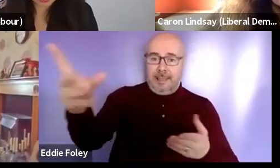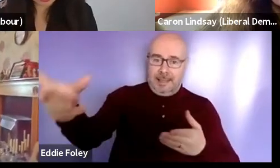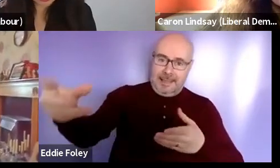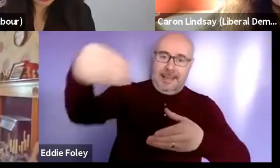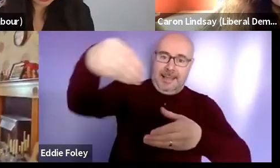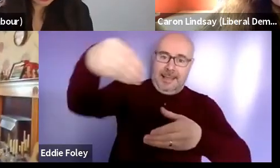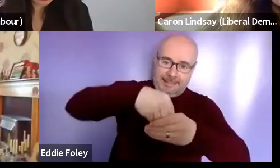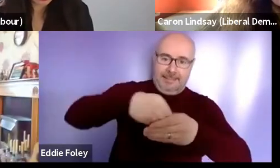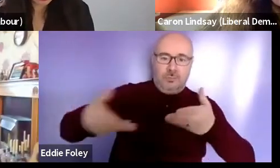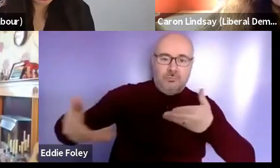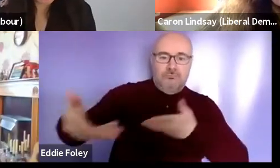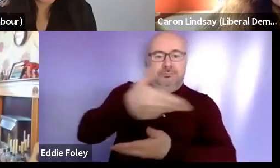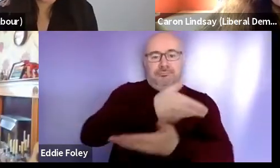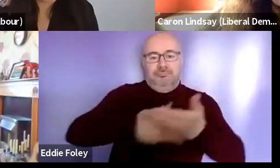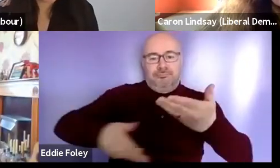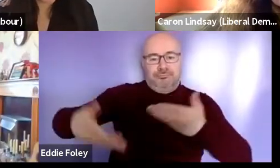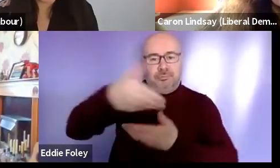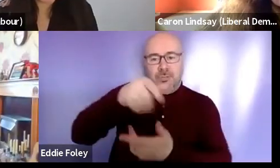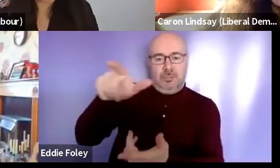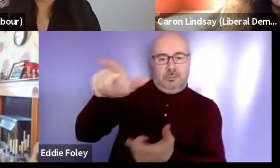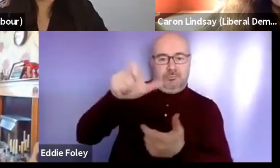some of the citizens' assemblies have been online.